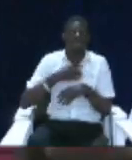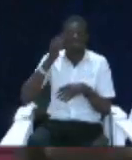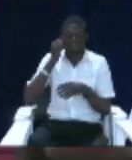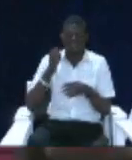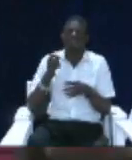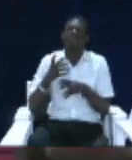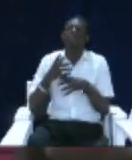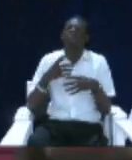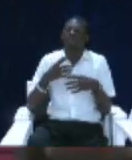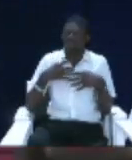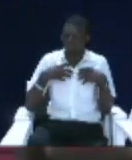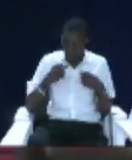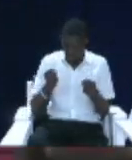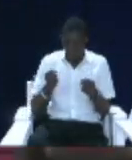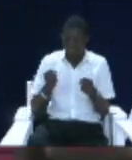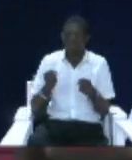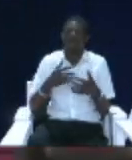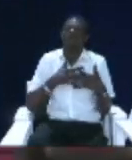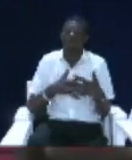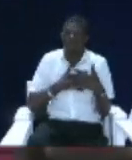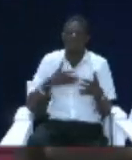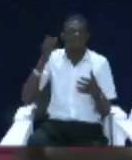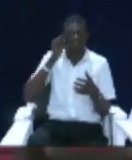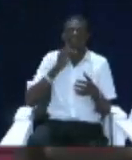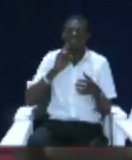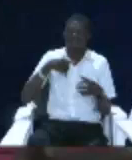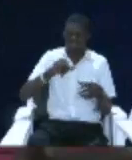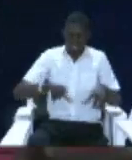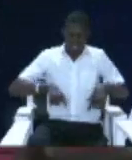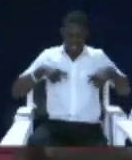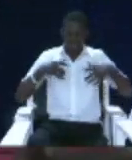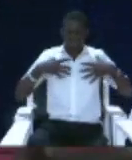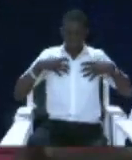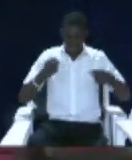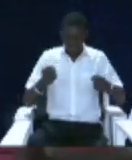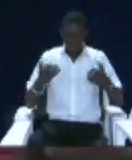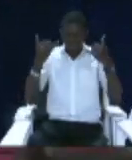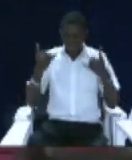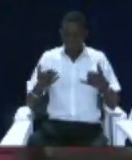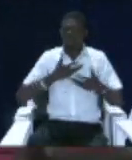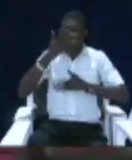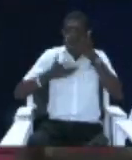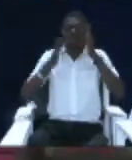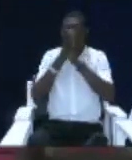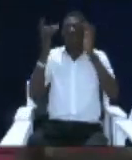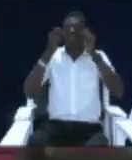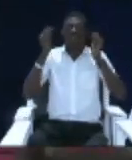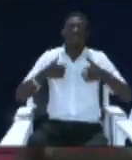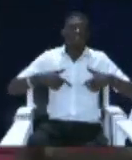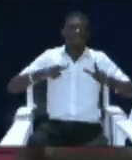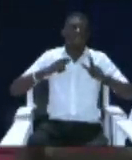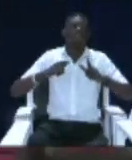regained her consciousness. She is alive, well, healthy, shouting hallelujah. Let